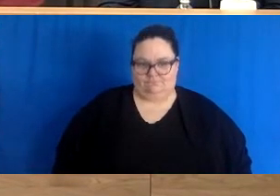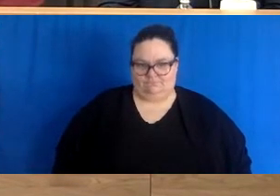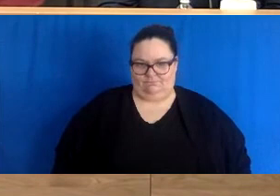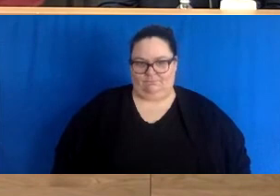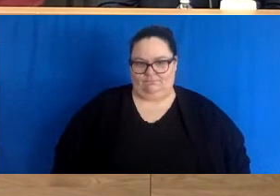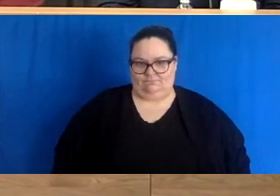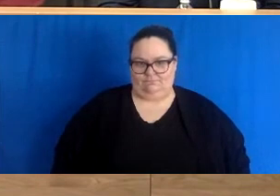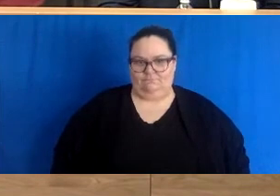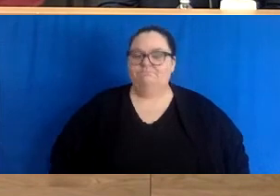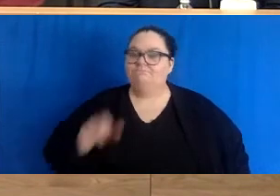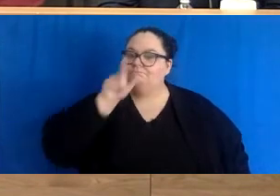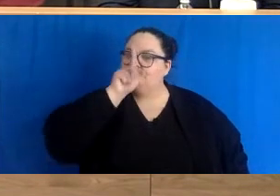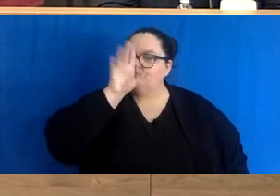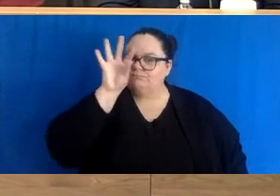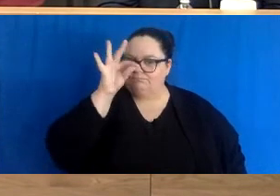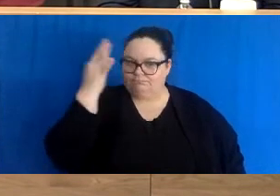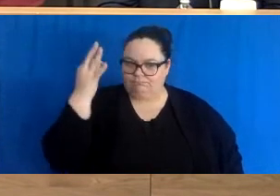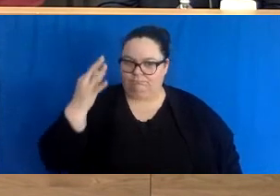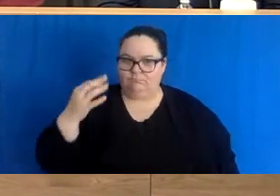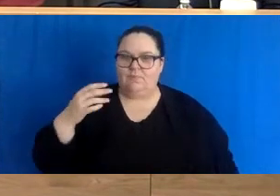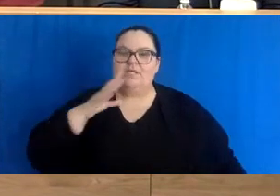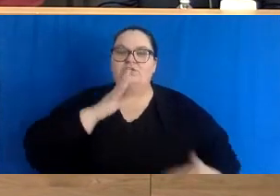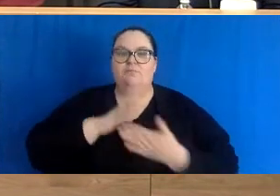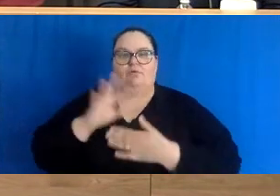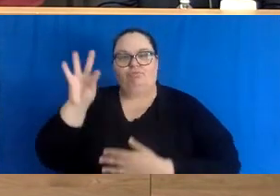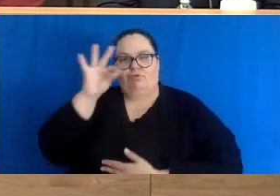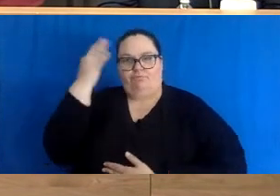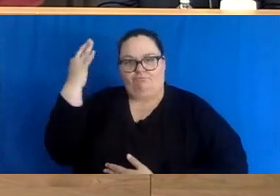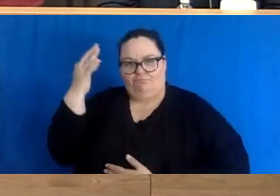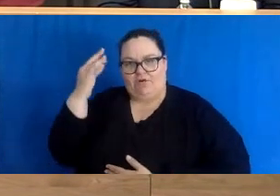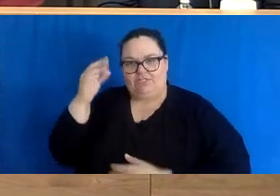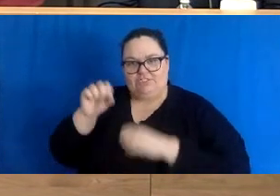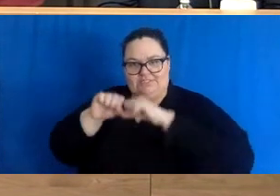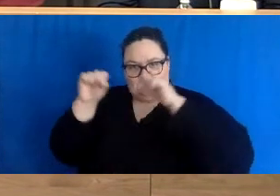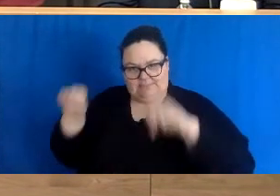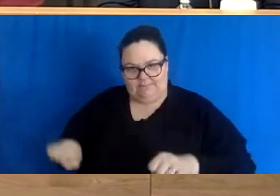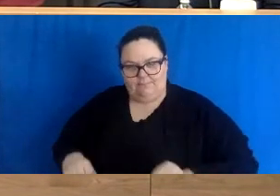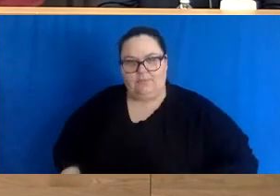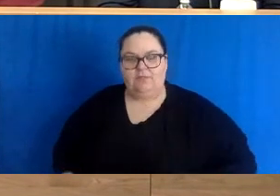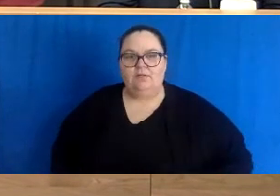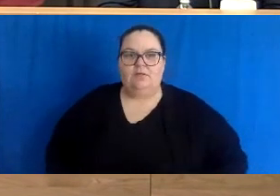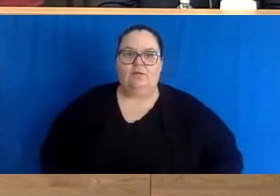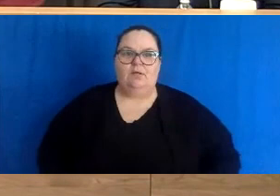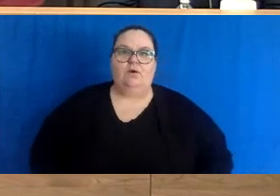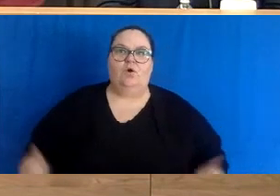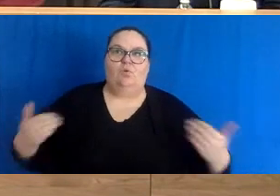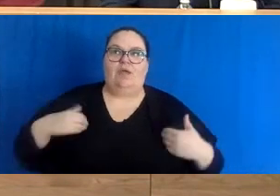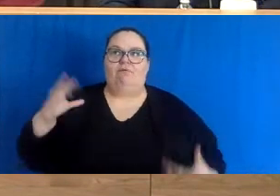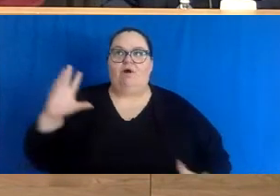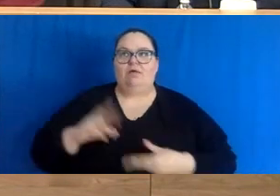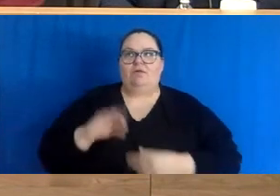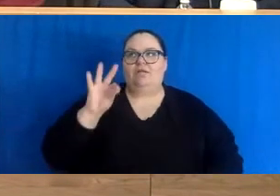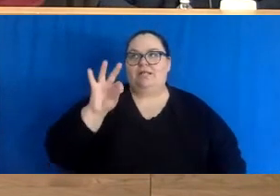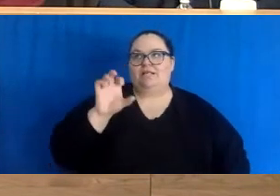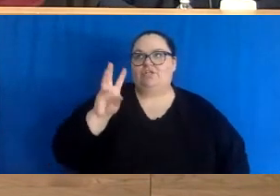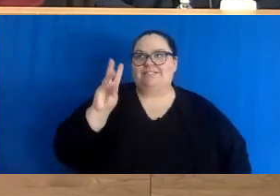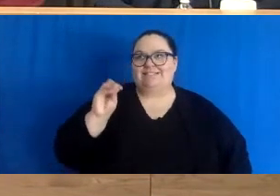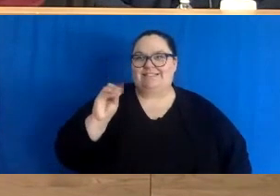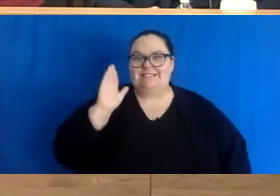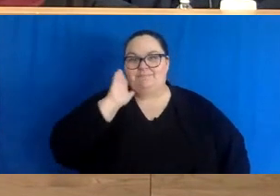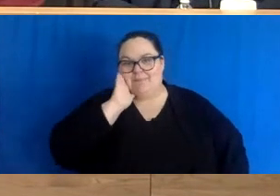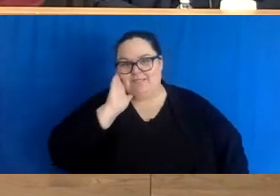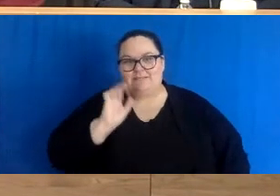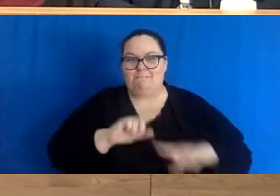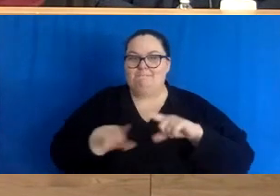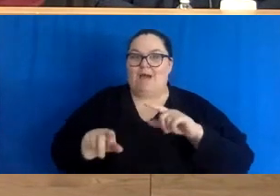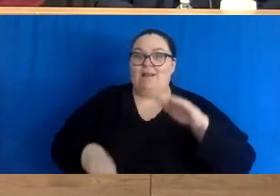I can speak for Vitalité. So at Vitalité, we have 960 beds. For now, we have the